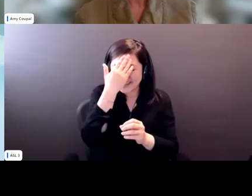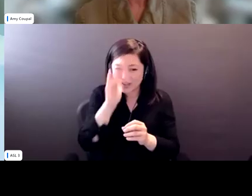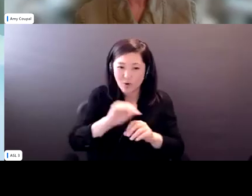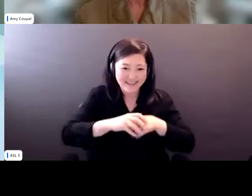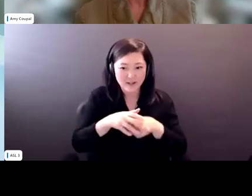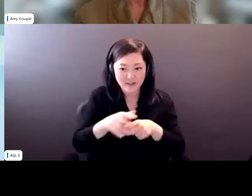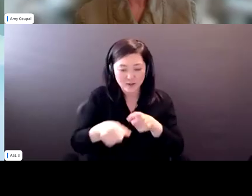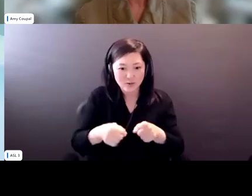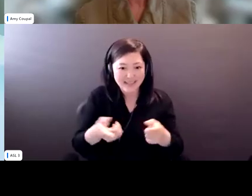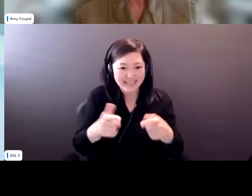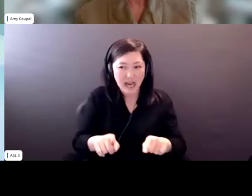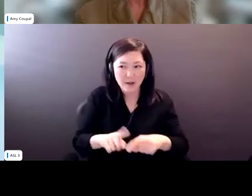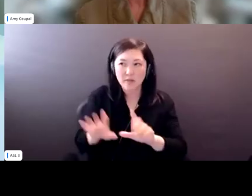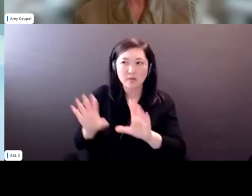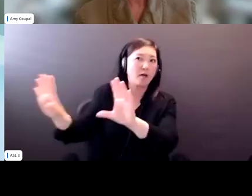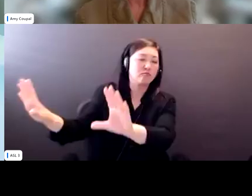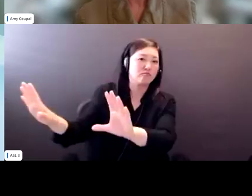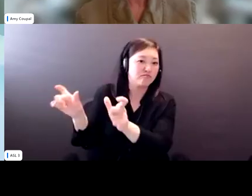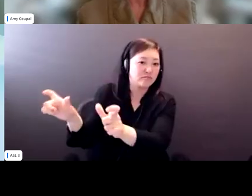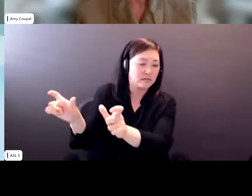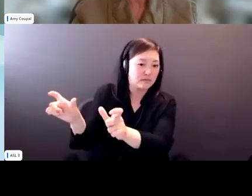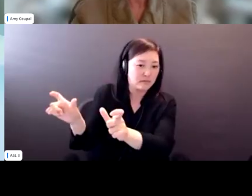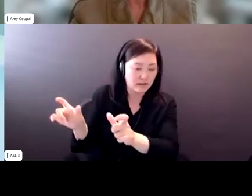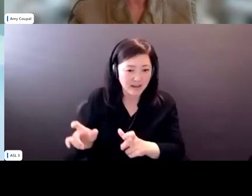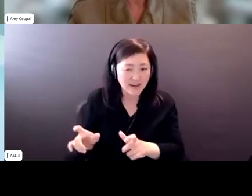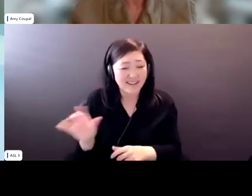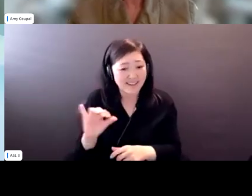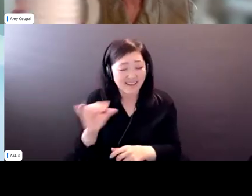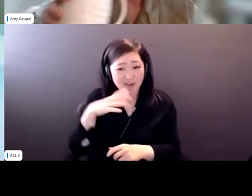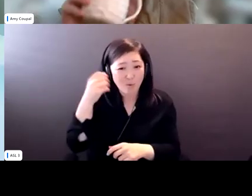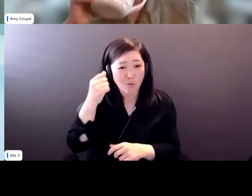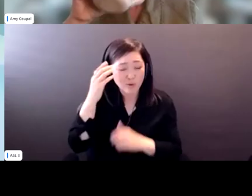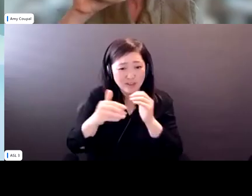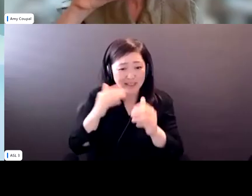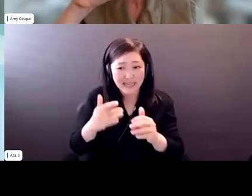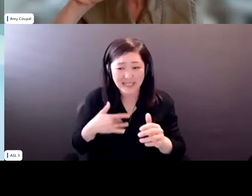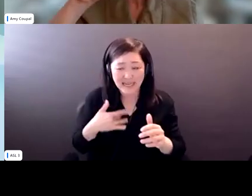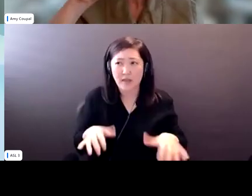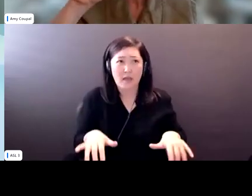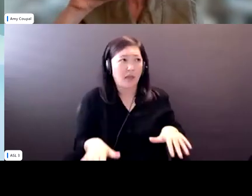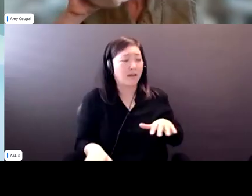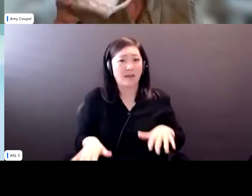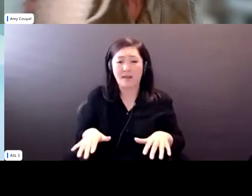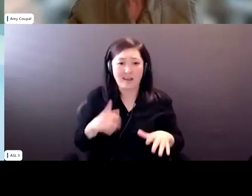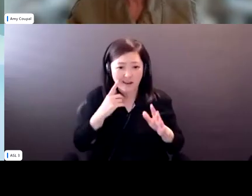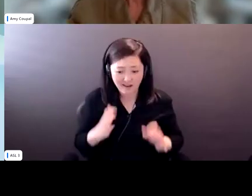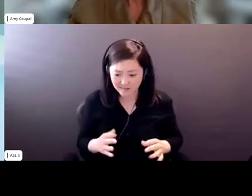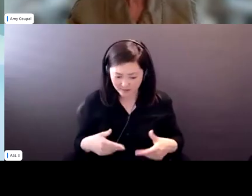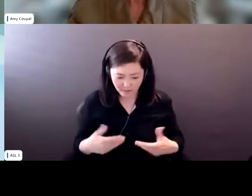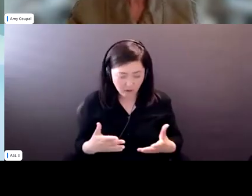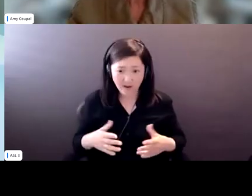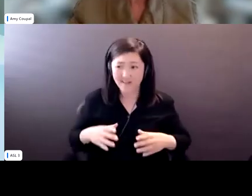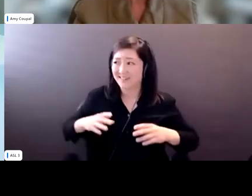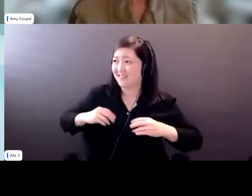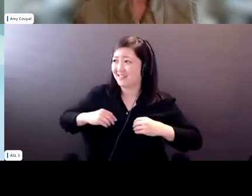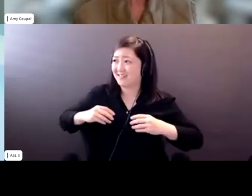is happening. And in many of those situations, older adults are faced with an impossible choice: accept the harmful stuff